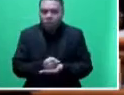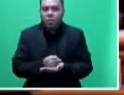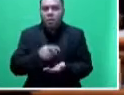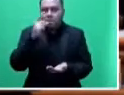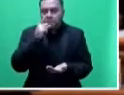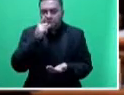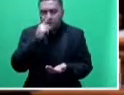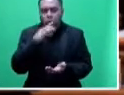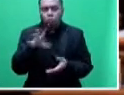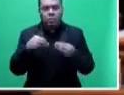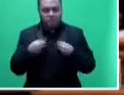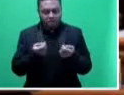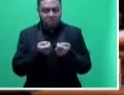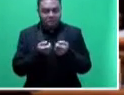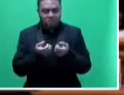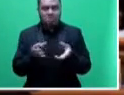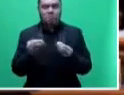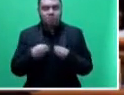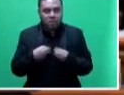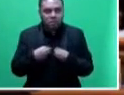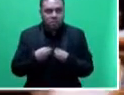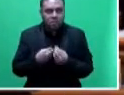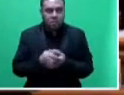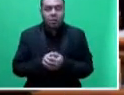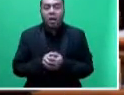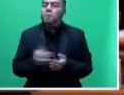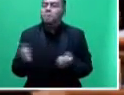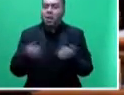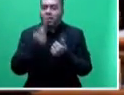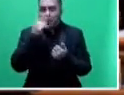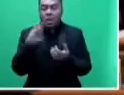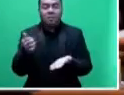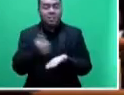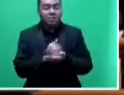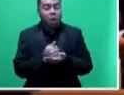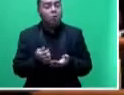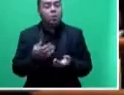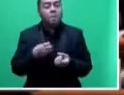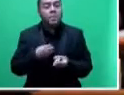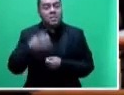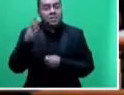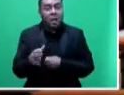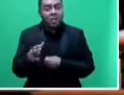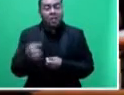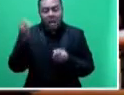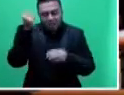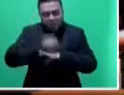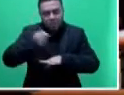facts in a timely manner and kept many of us safe through this. I would like to commend the Minister for ensuring that government's